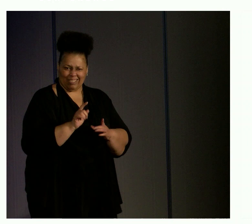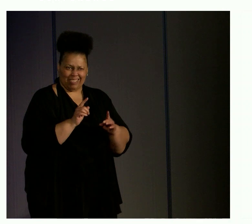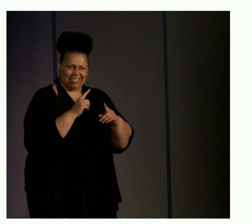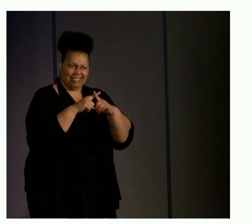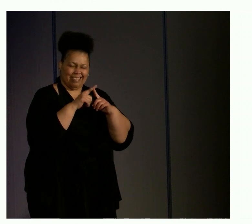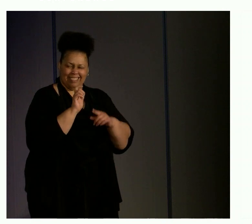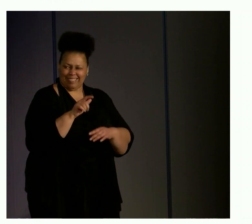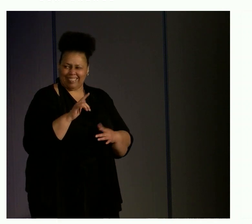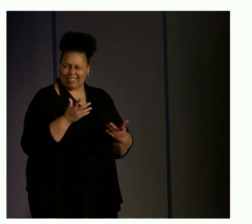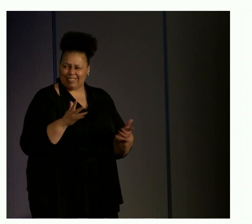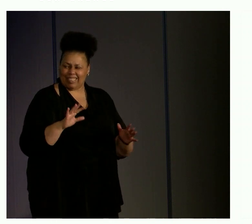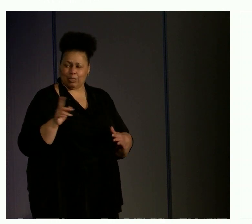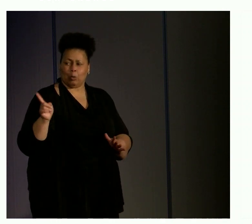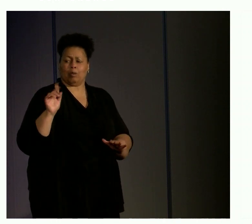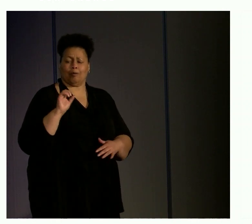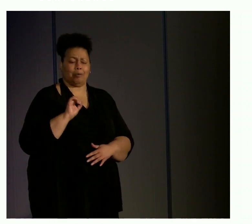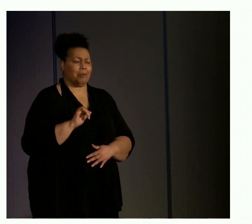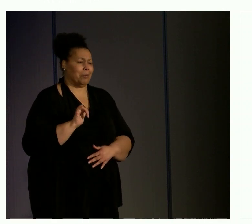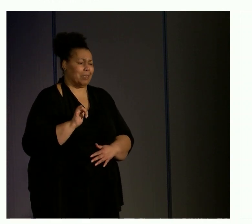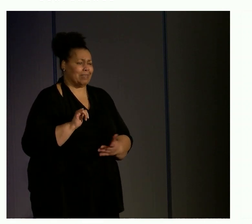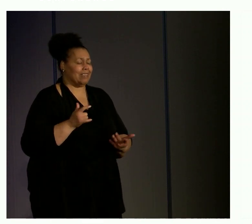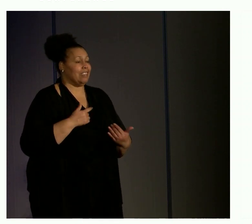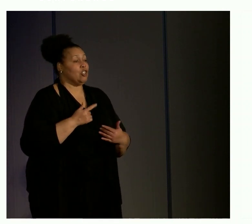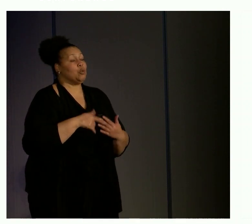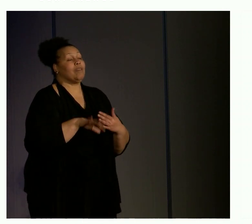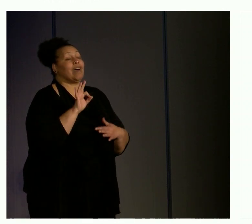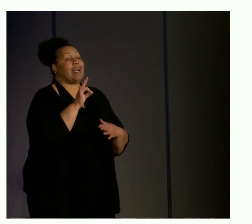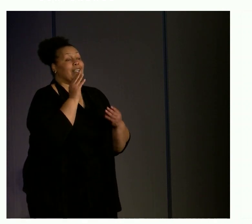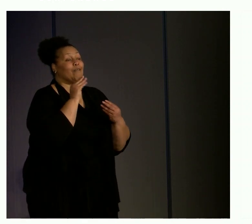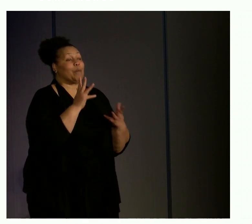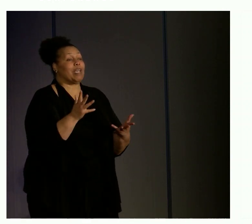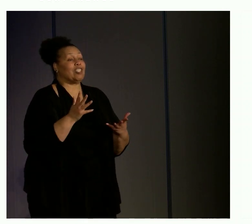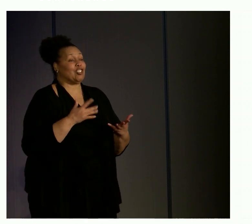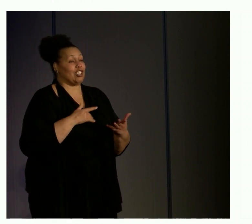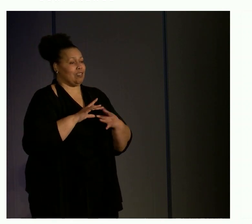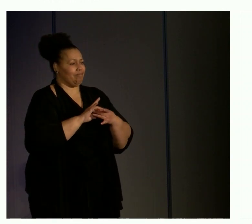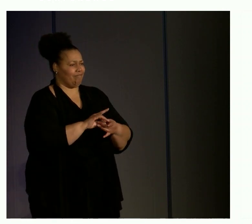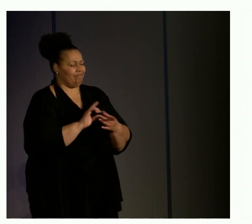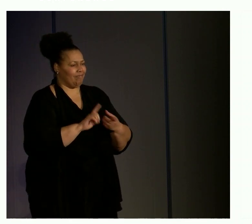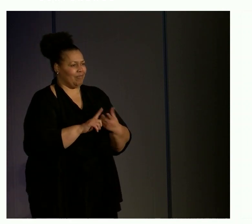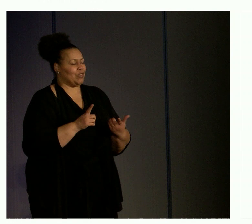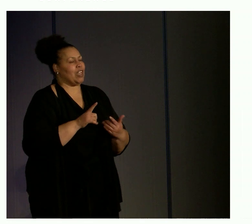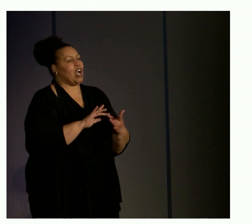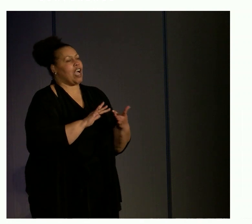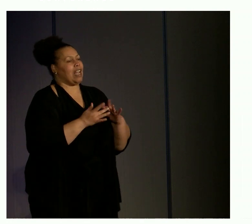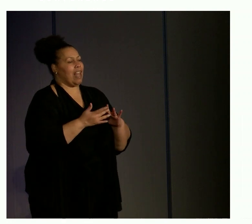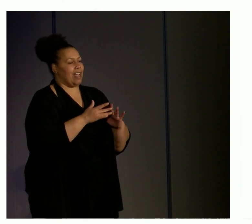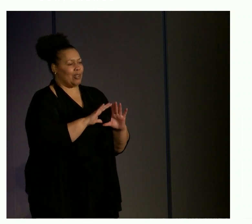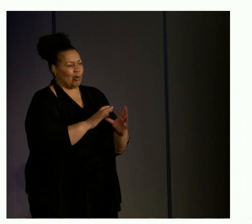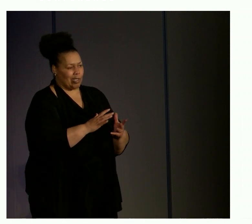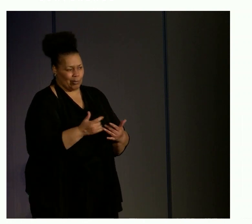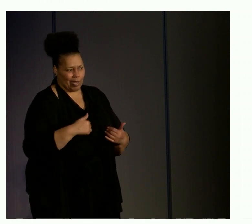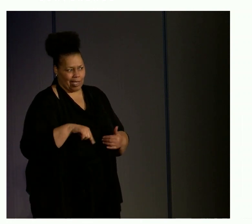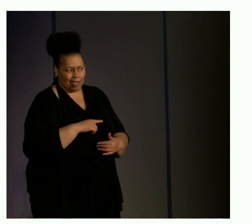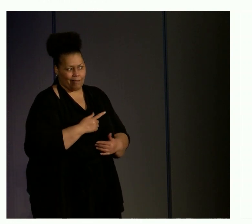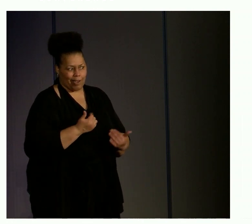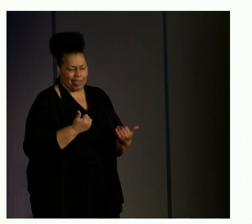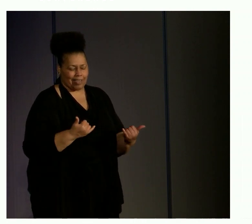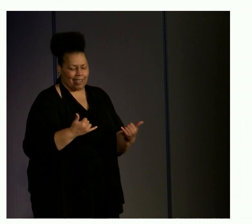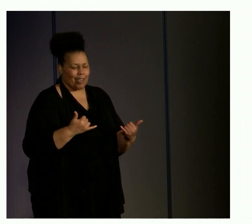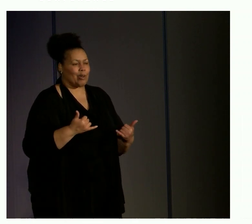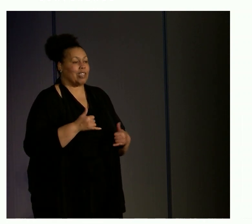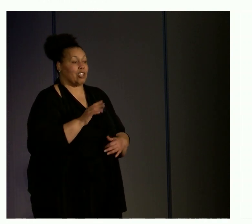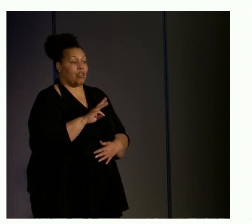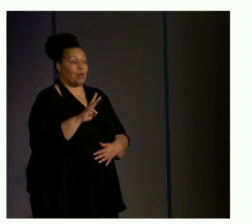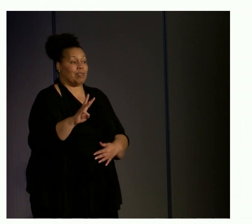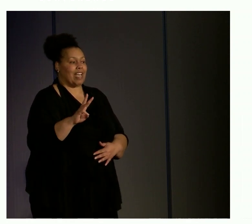Okay. You will find information about an online course we have right now. So it's on the website.